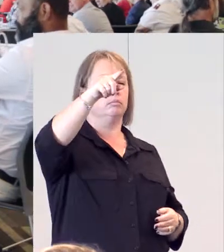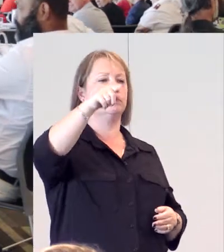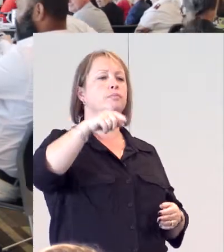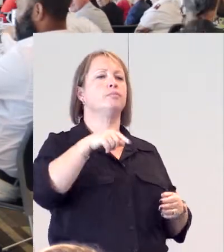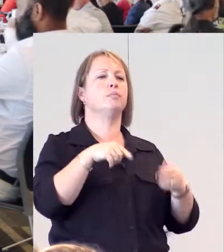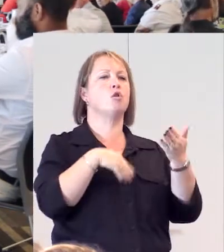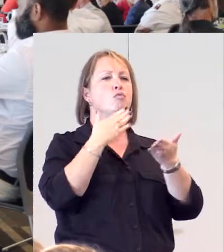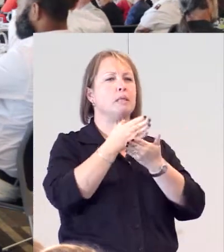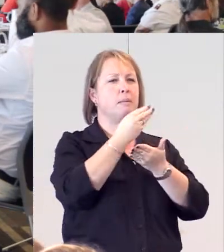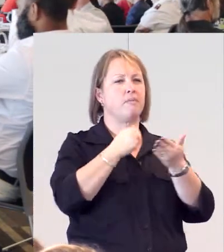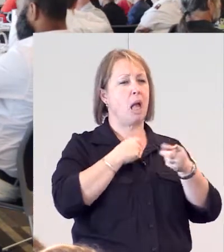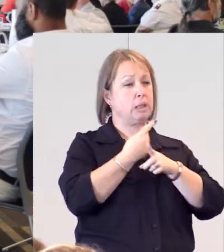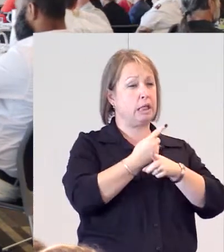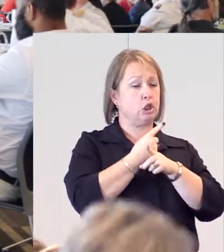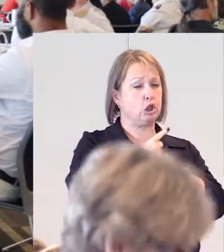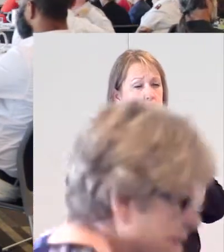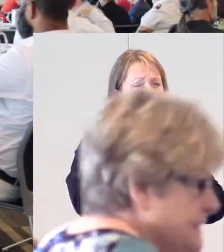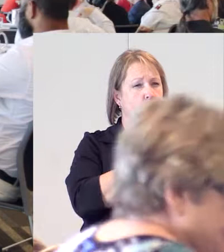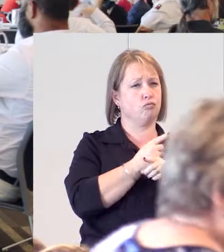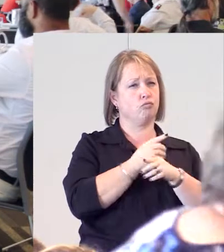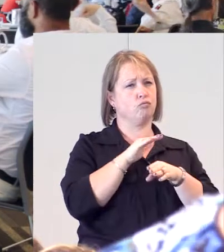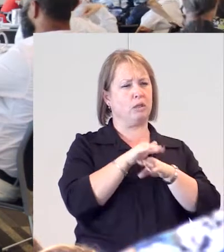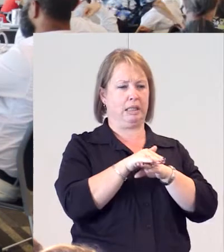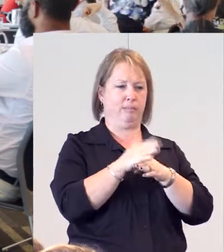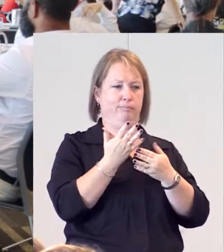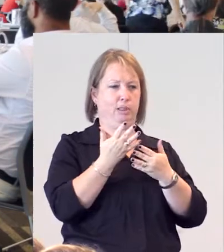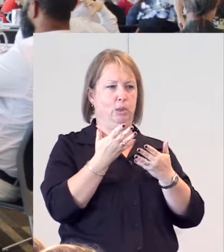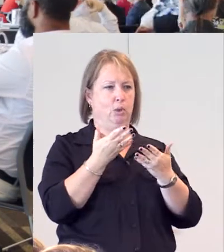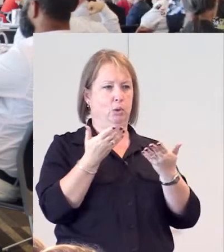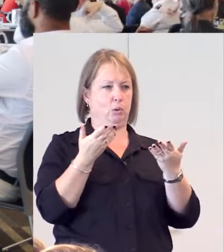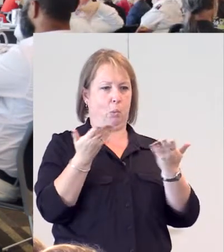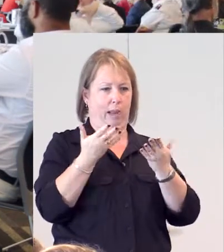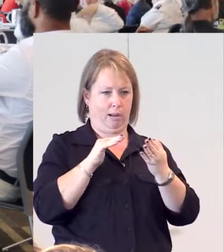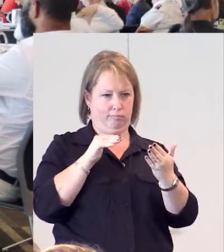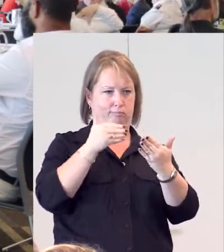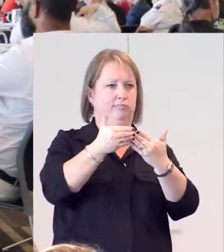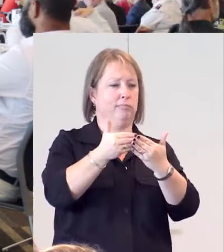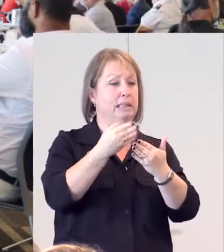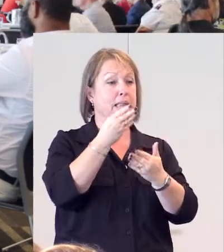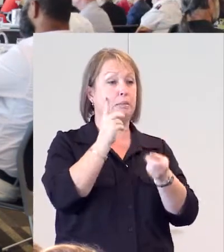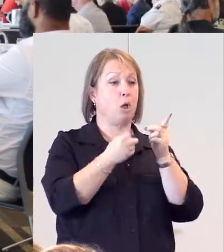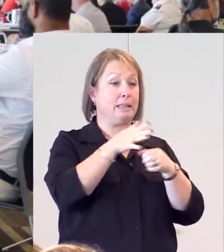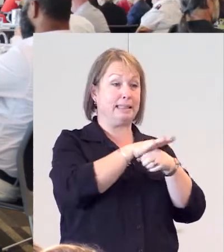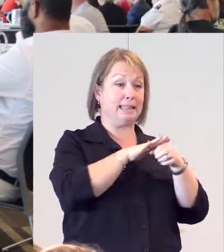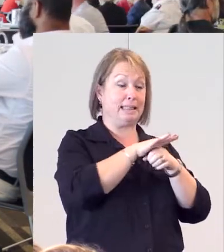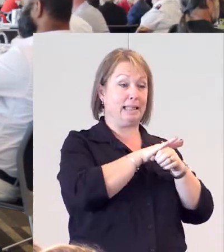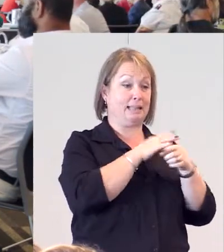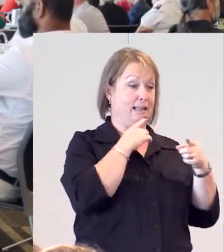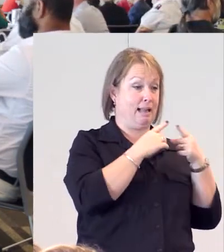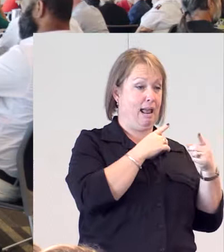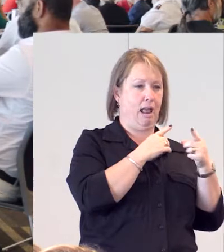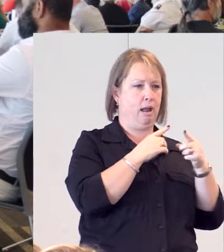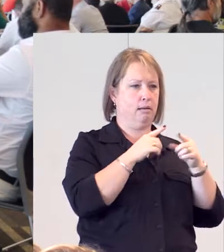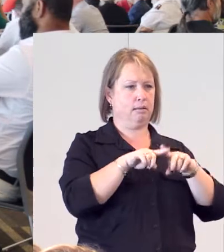I guess some of our discussion was around to what end. I mean, sometimes when you look at the sector data, it's disproportionate to what our actual data or